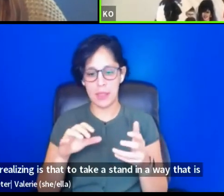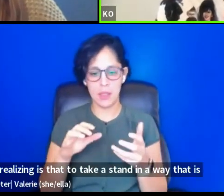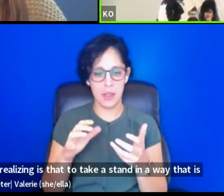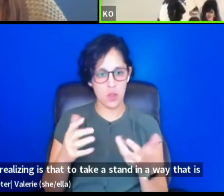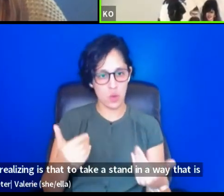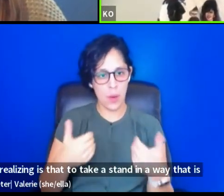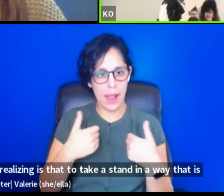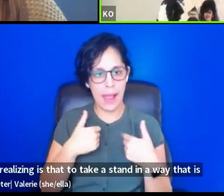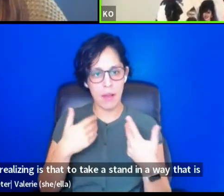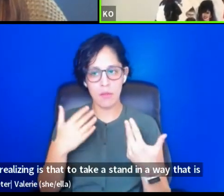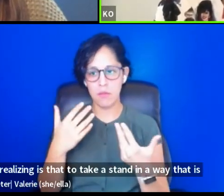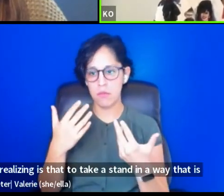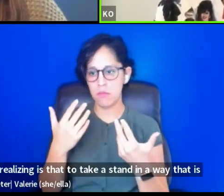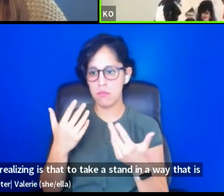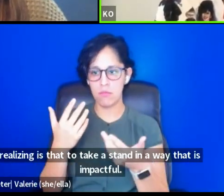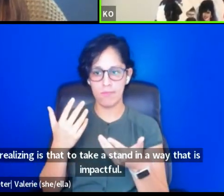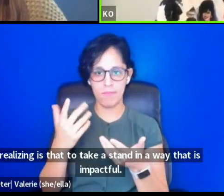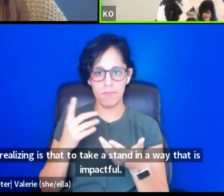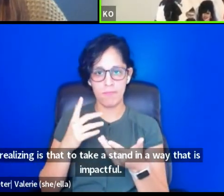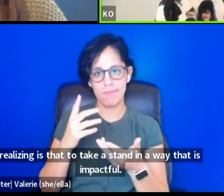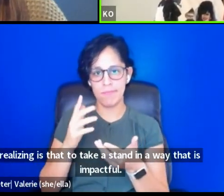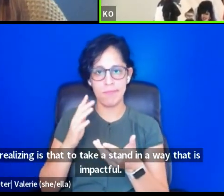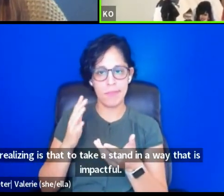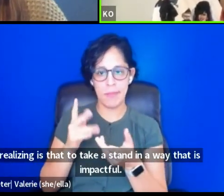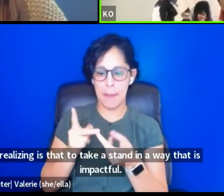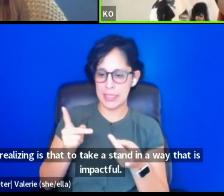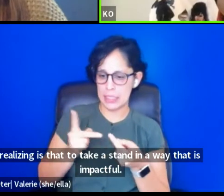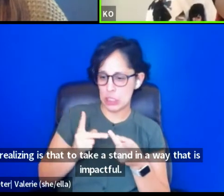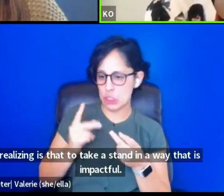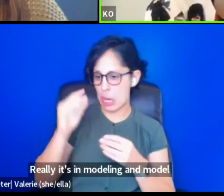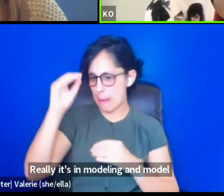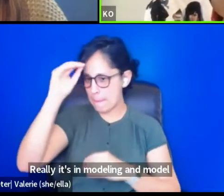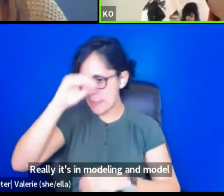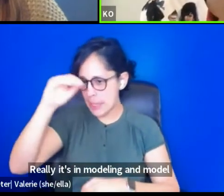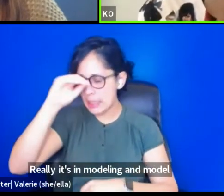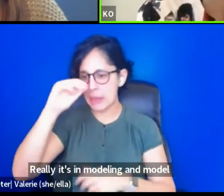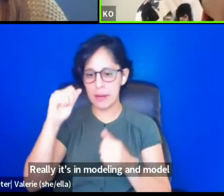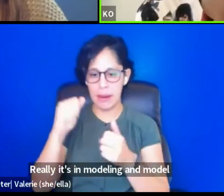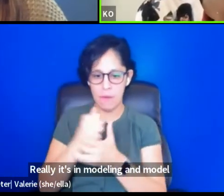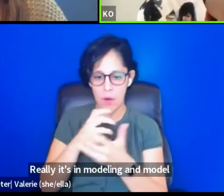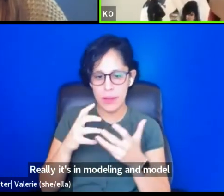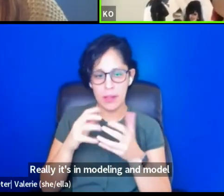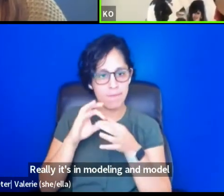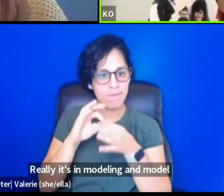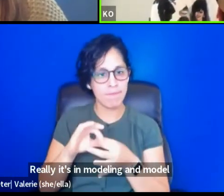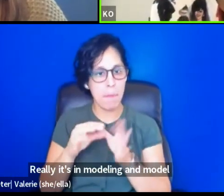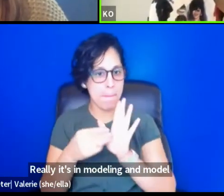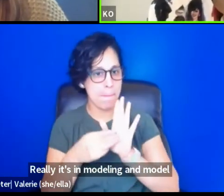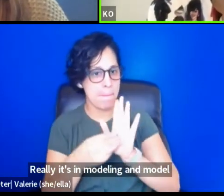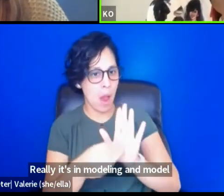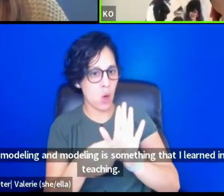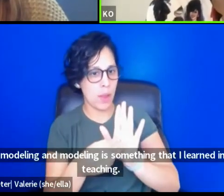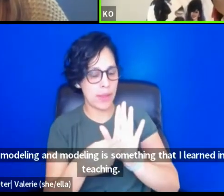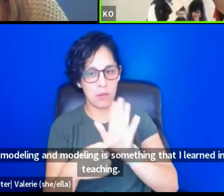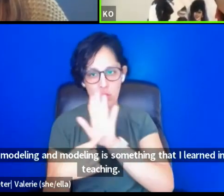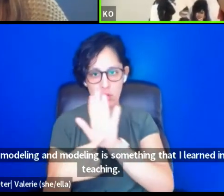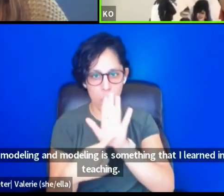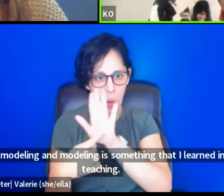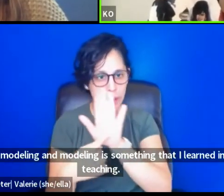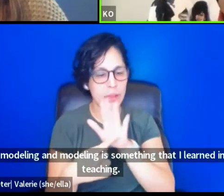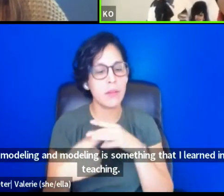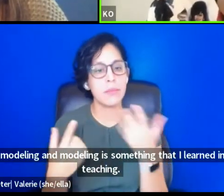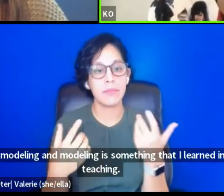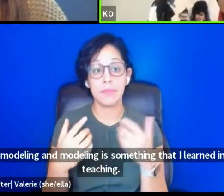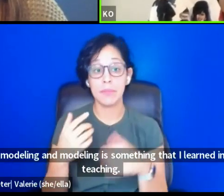um, really it's in modeling. And modeling is something that I learned in teaching, um, I had a, my